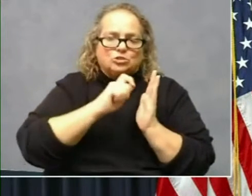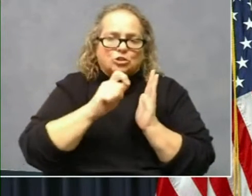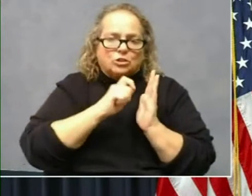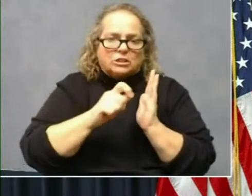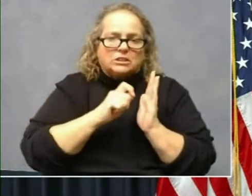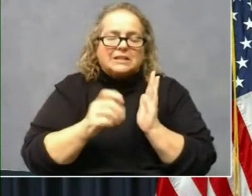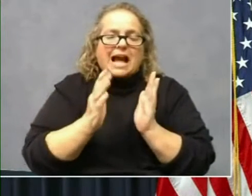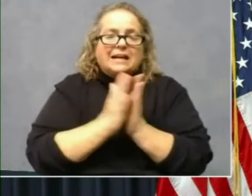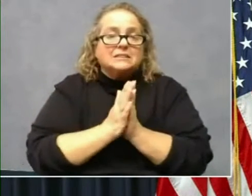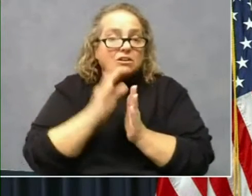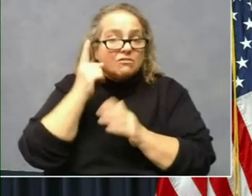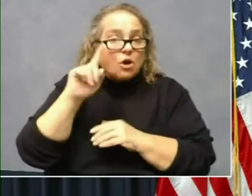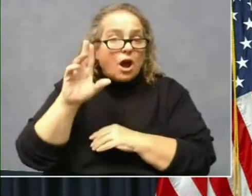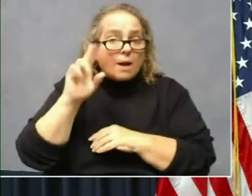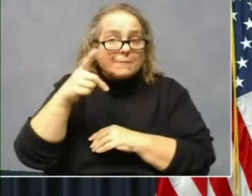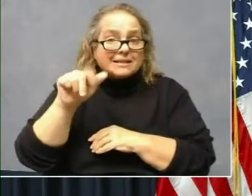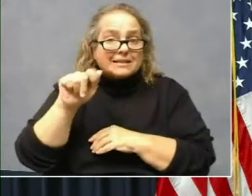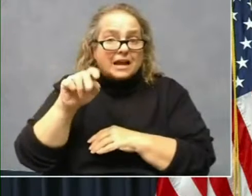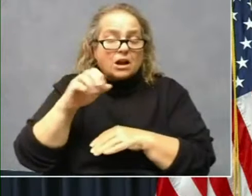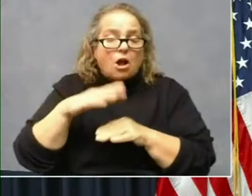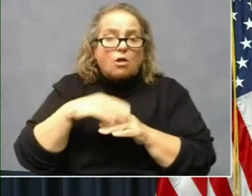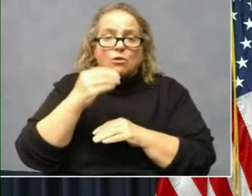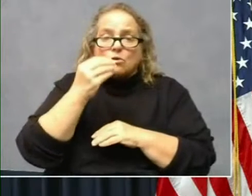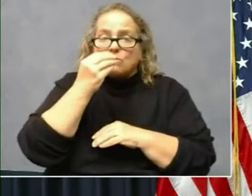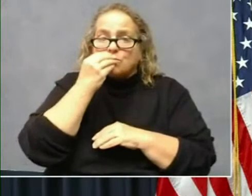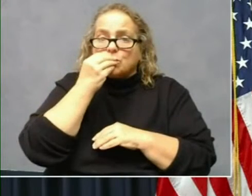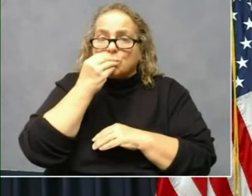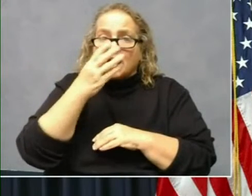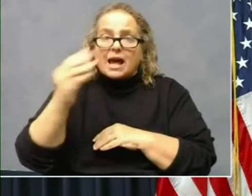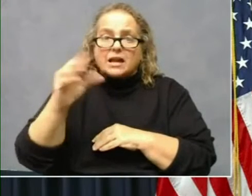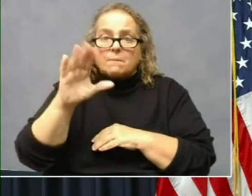on the Food and Beverage Relief Fund. We've now received